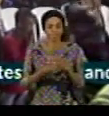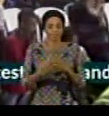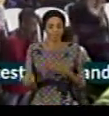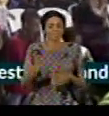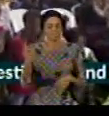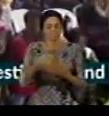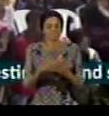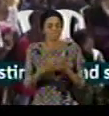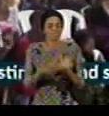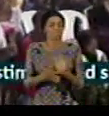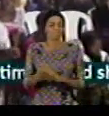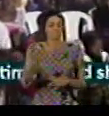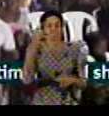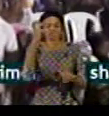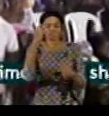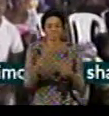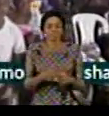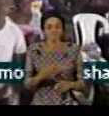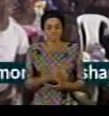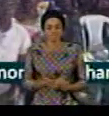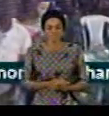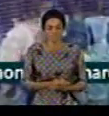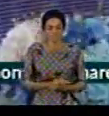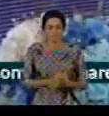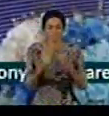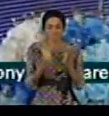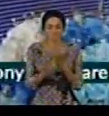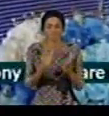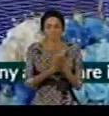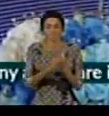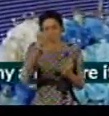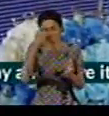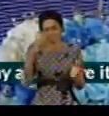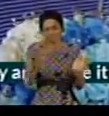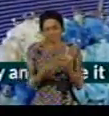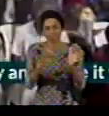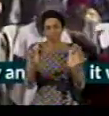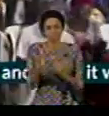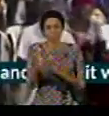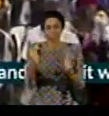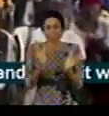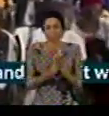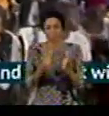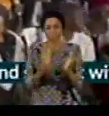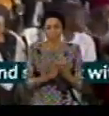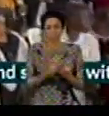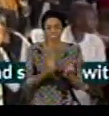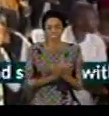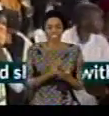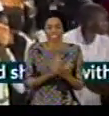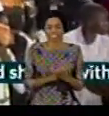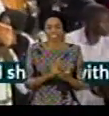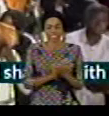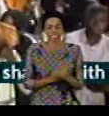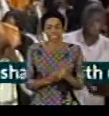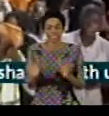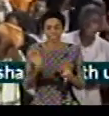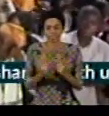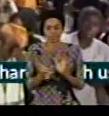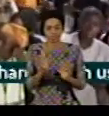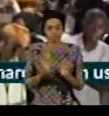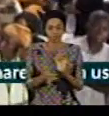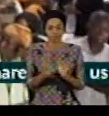name club for Jesus online testimony